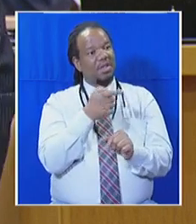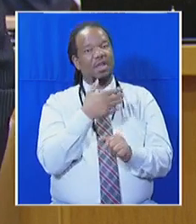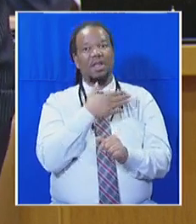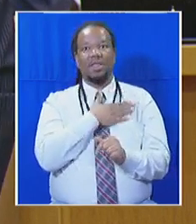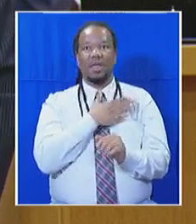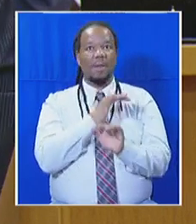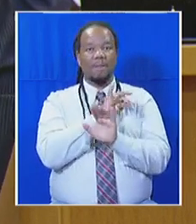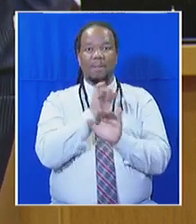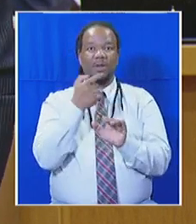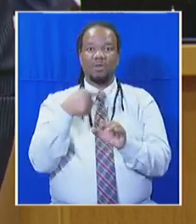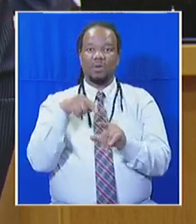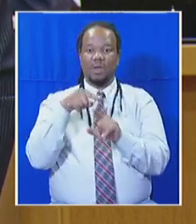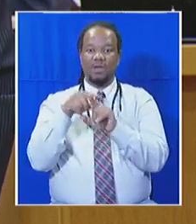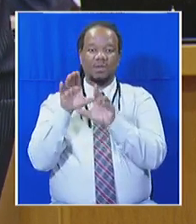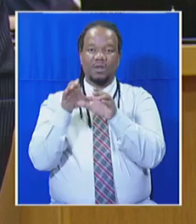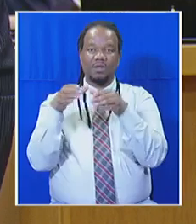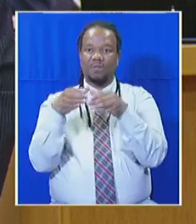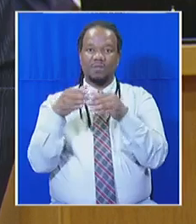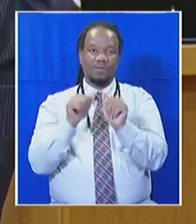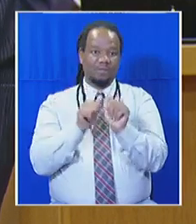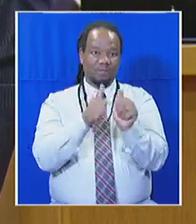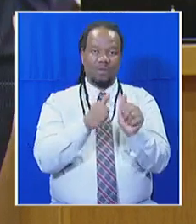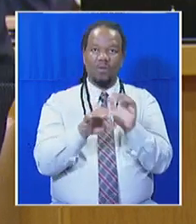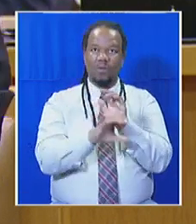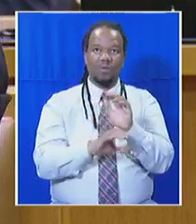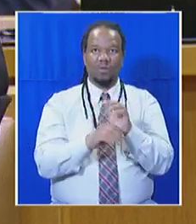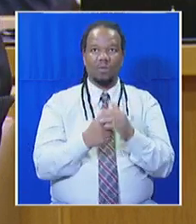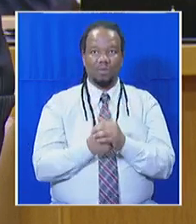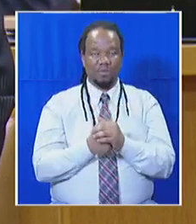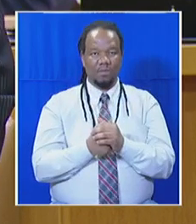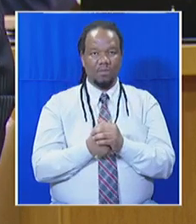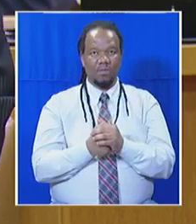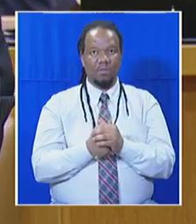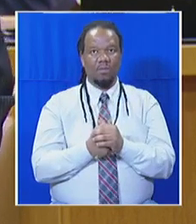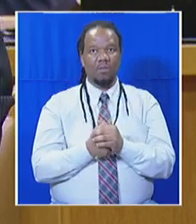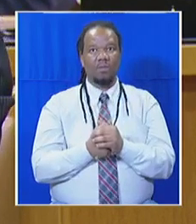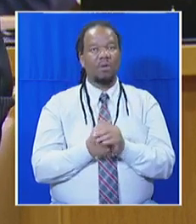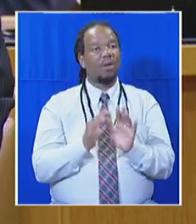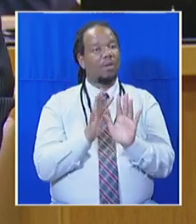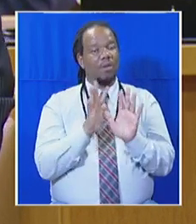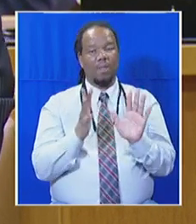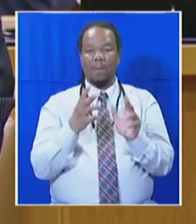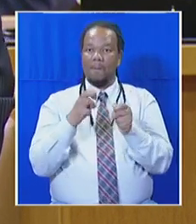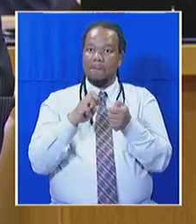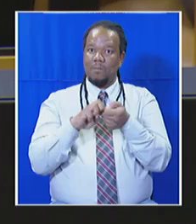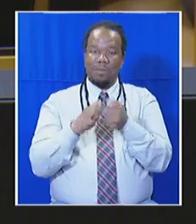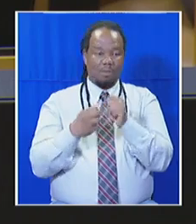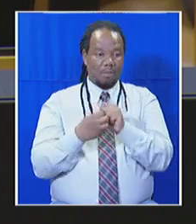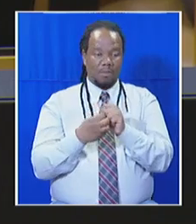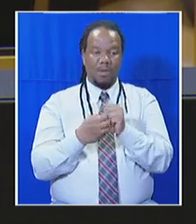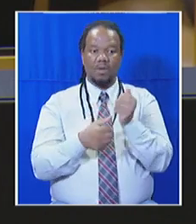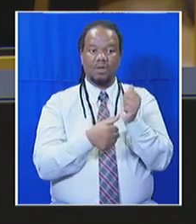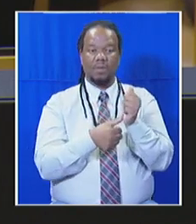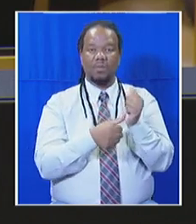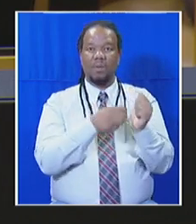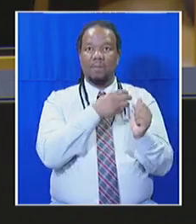of Cabinet, as defined by the Constitution. Ordinarily, we have no problem with Deputy Ministers answering on